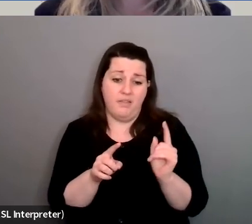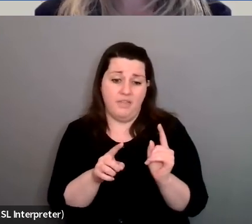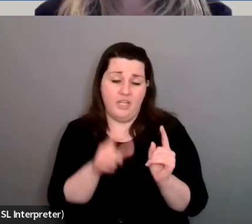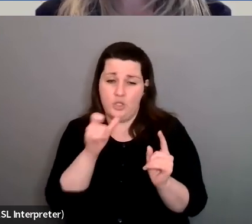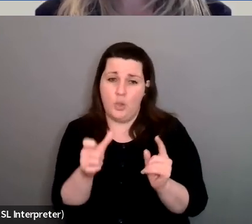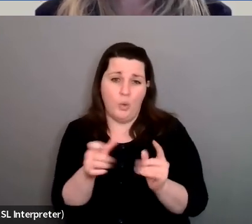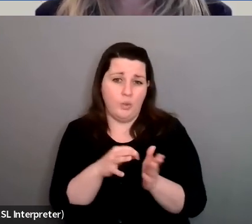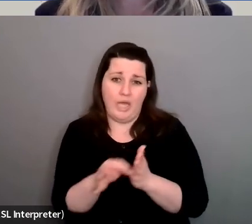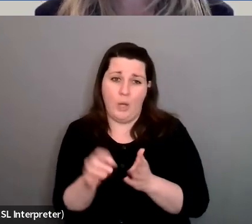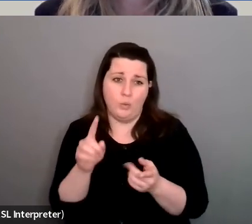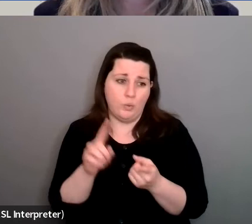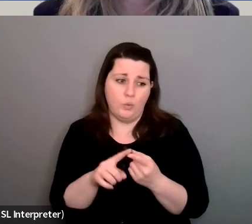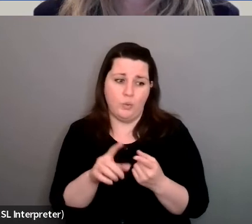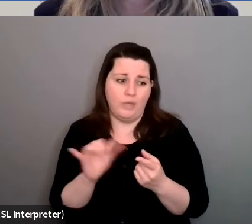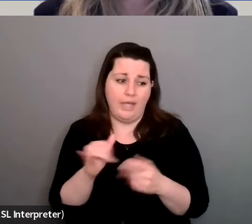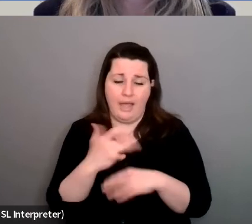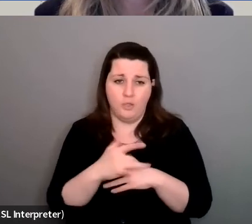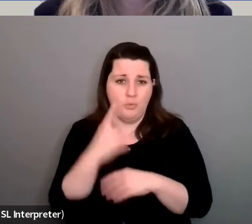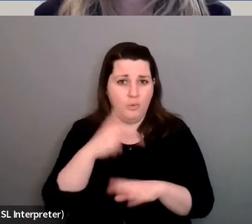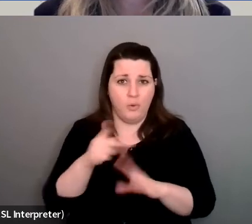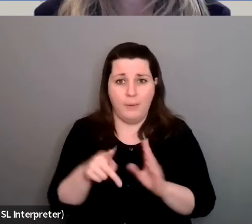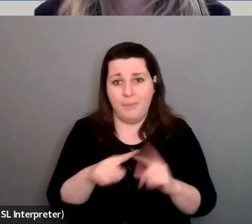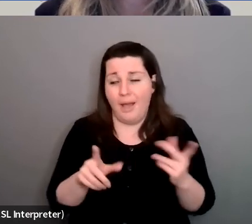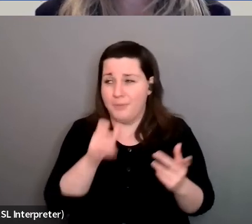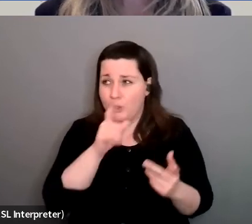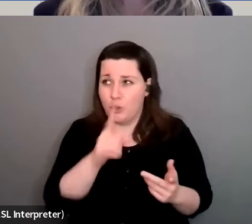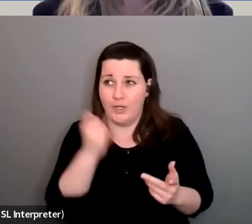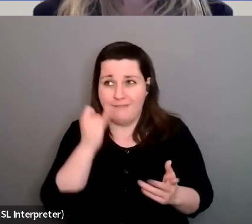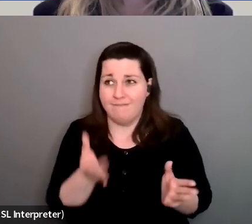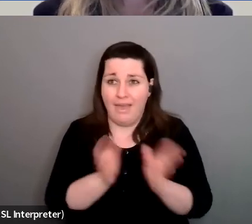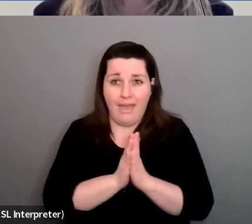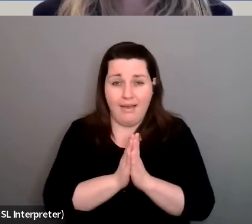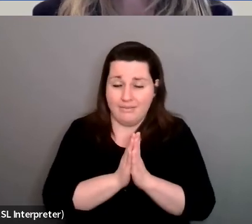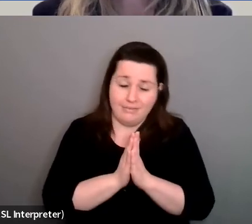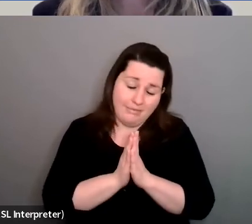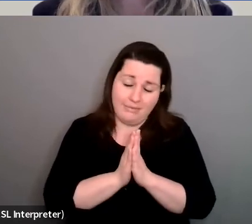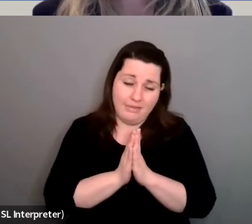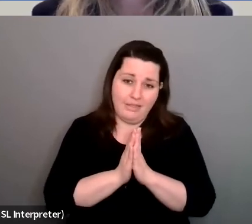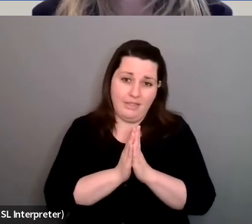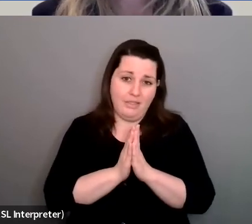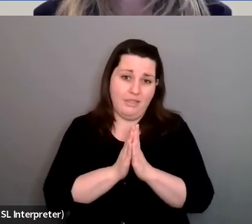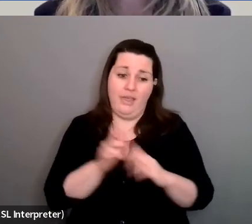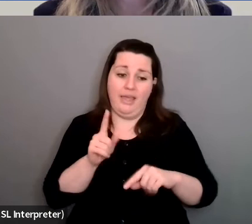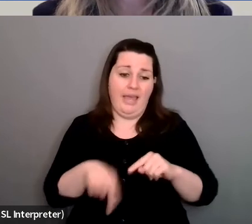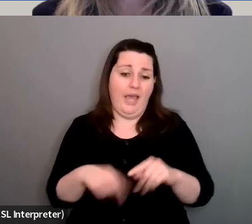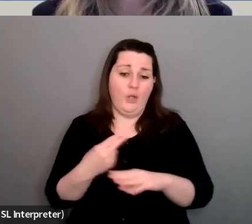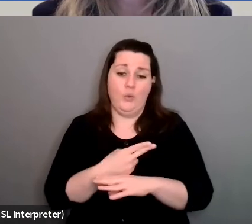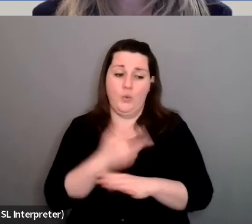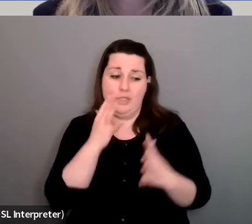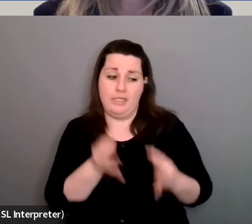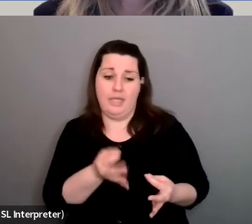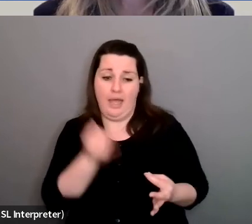for the program. But I honestly can't answer whether or not they ask that question. It cannot be used to determine whether or